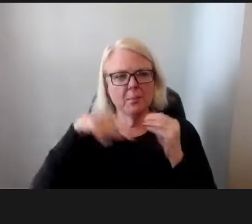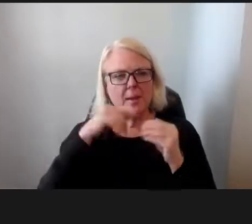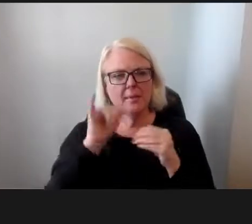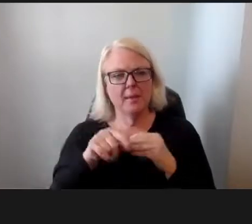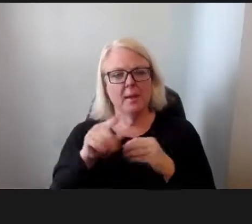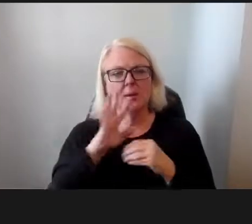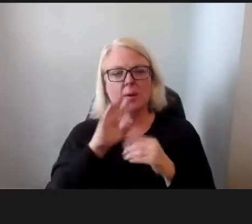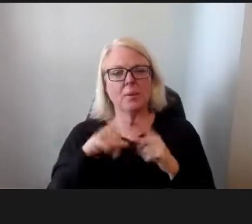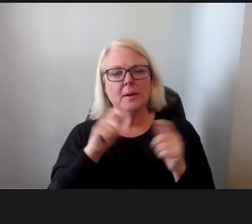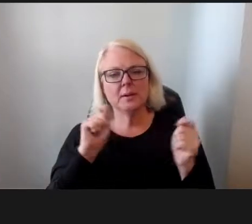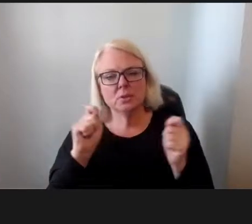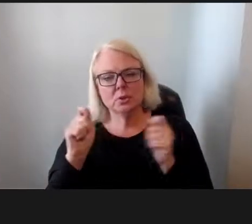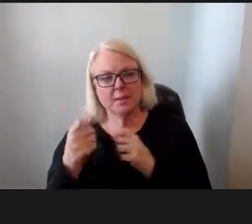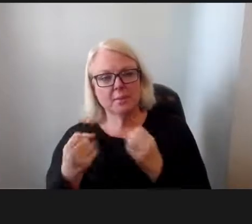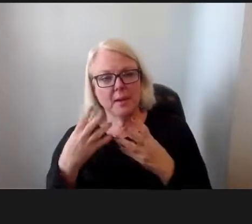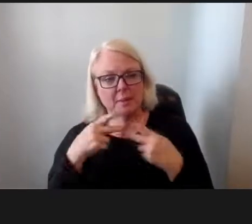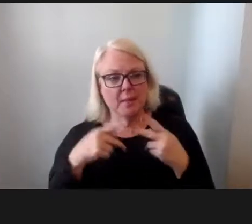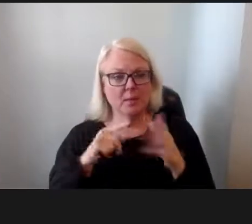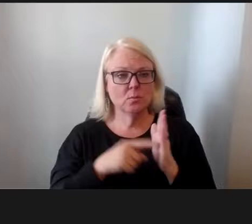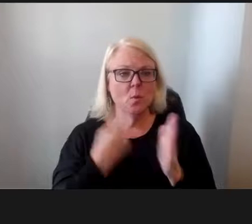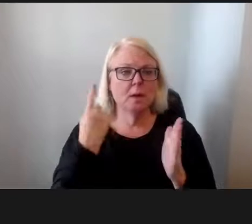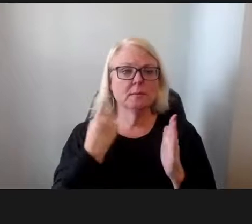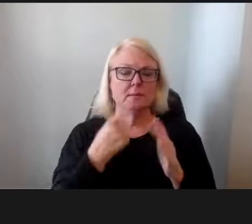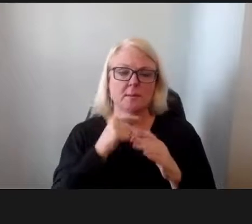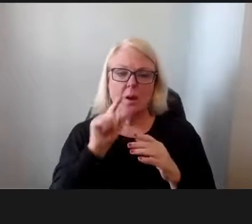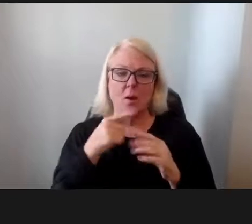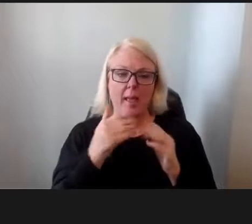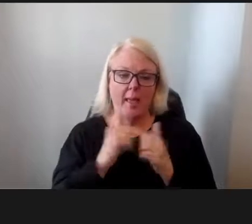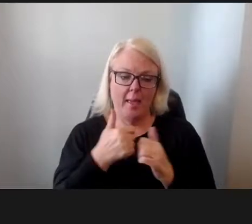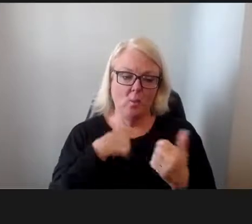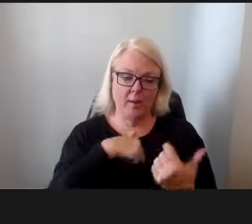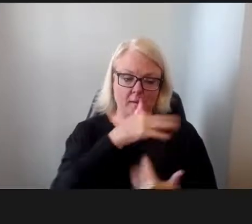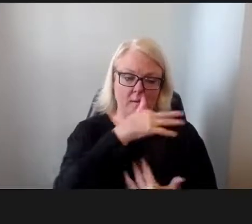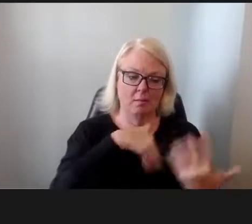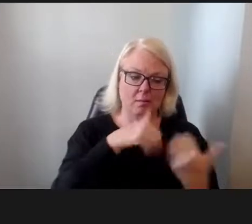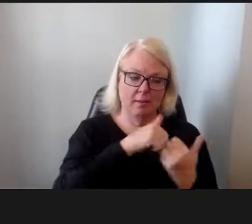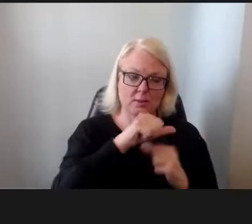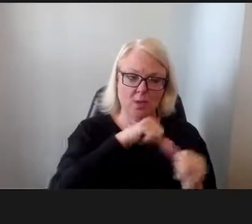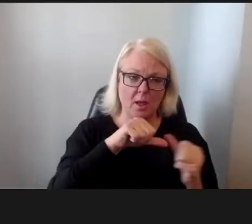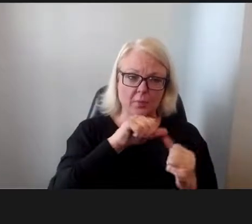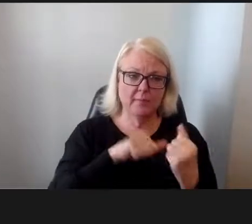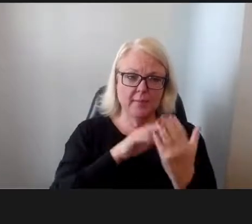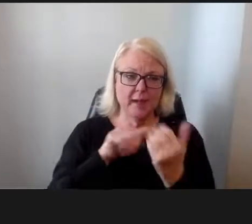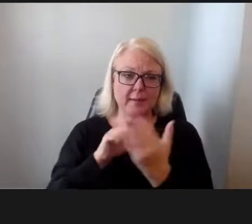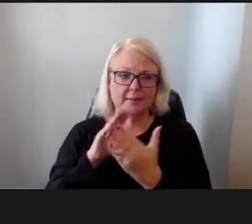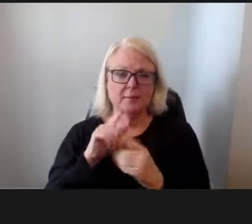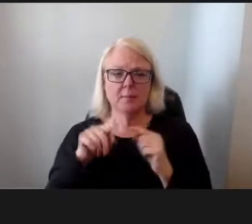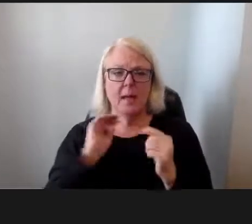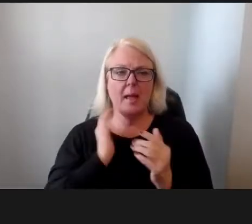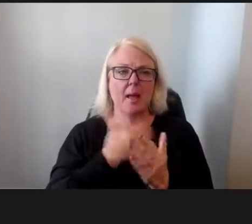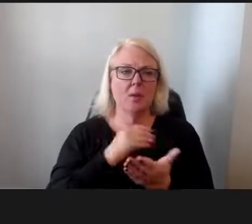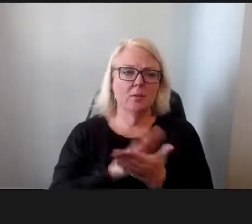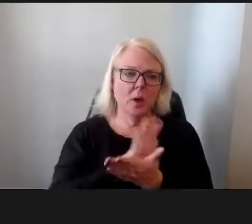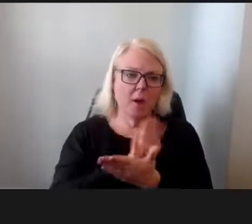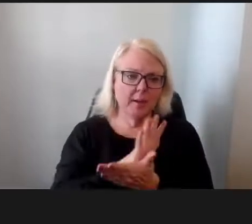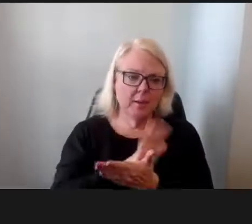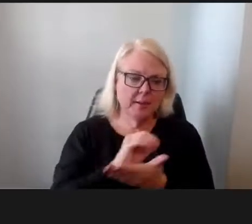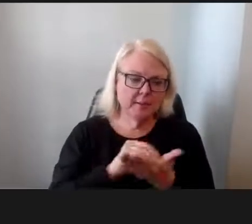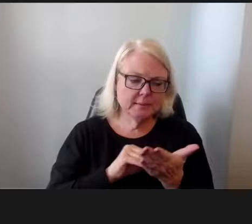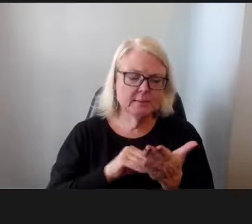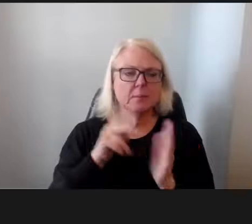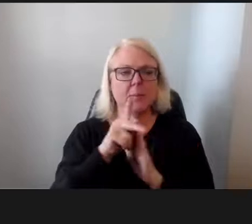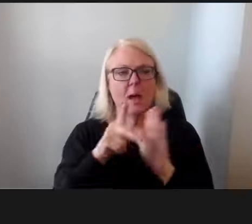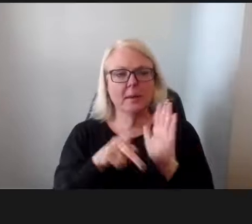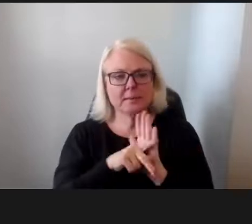about change in many places at once. It's not only how we interact with each other face to face. It's about our documents,